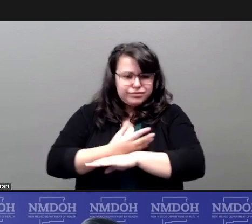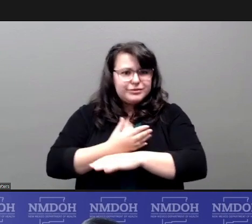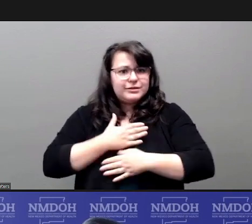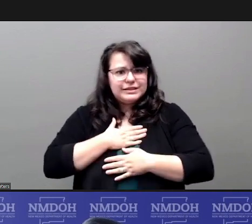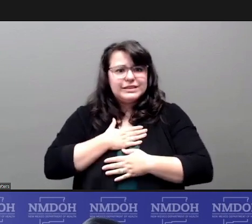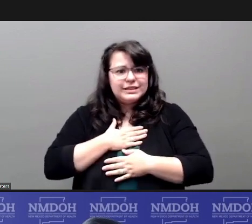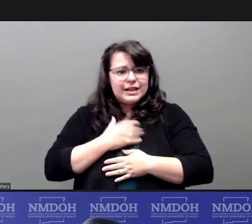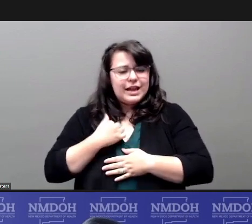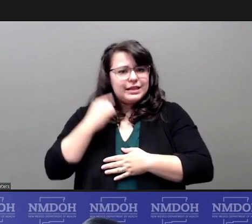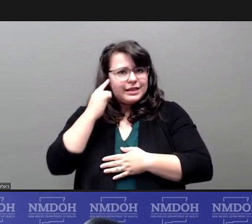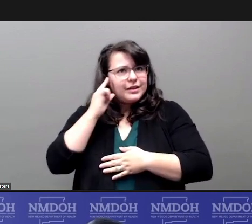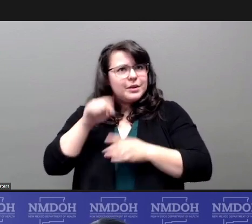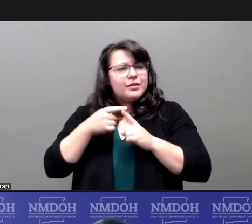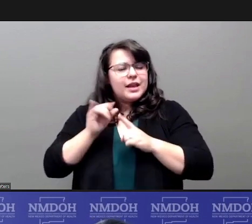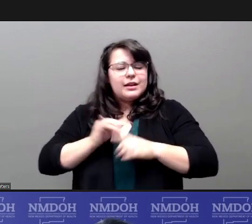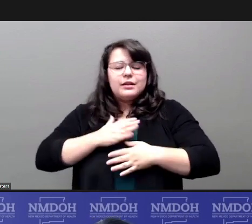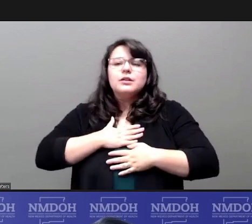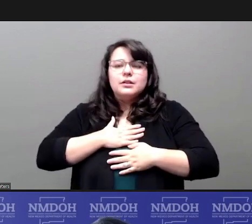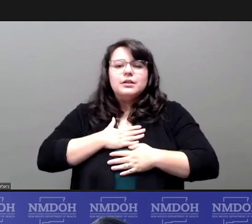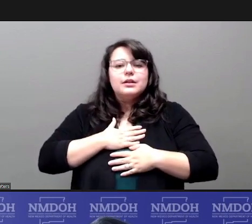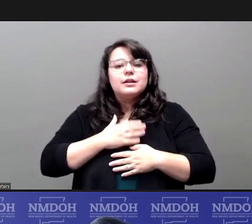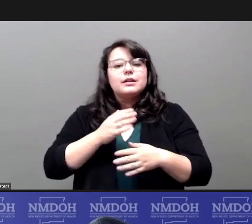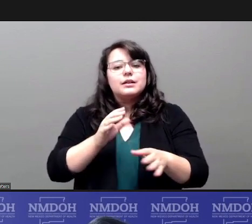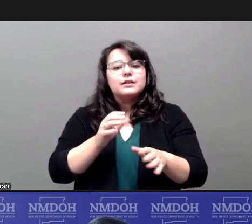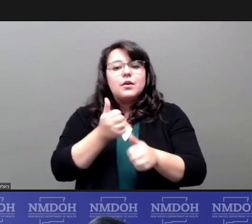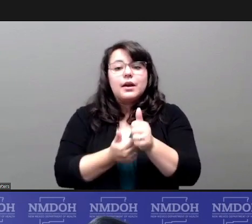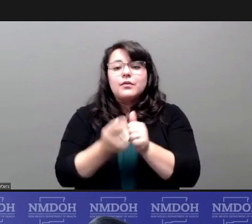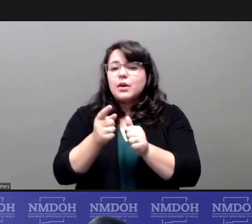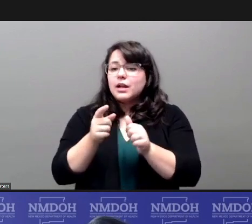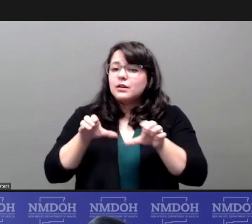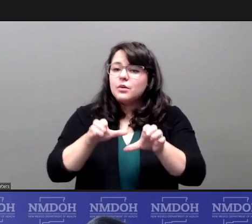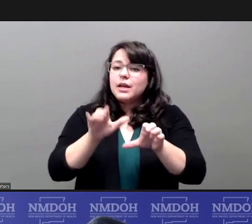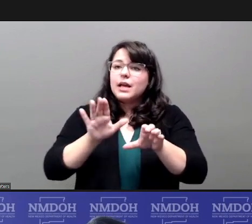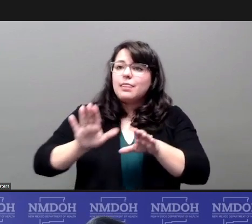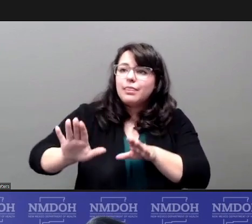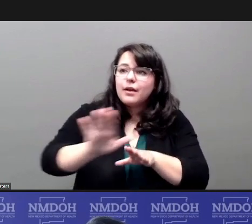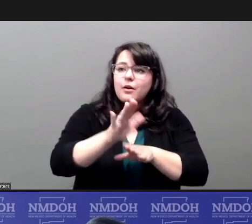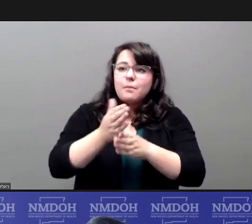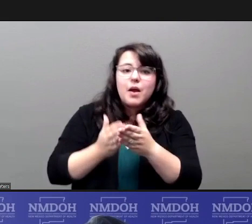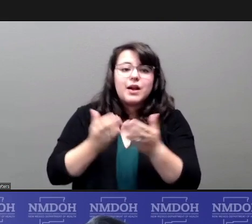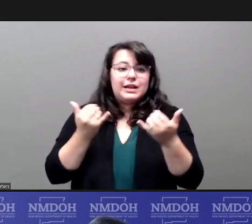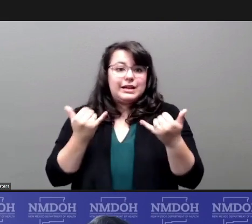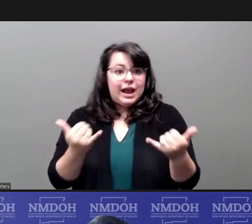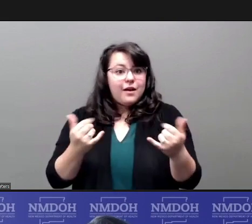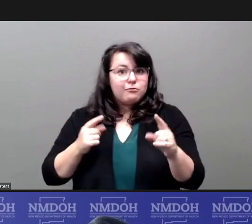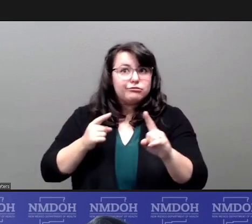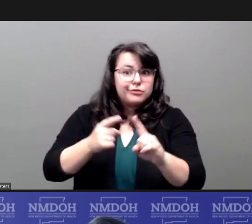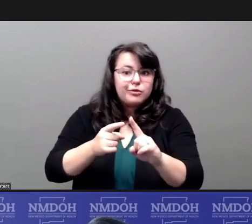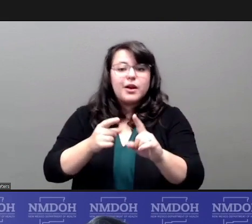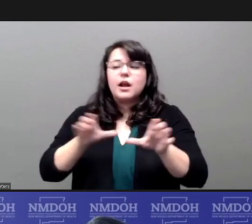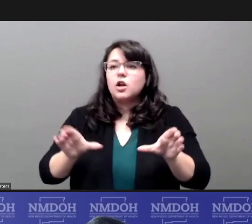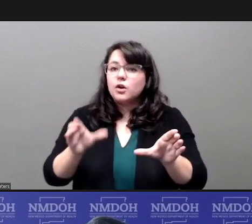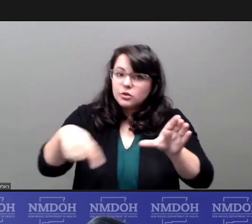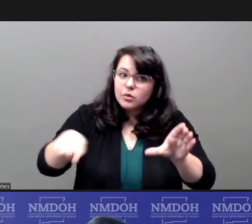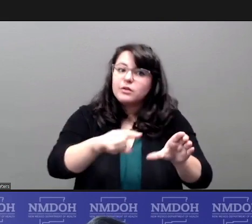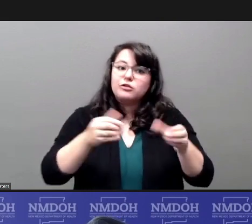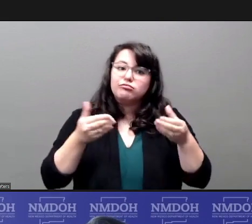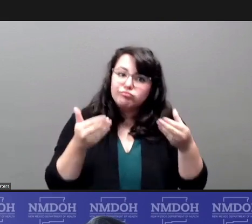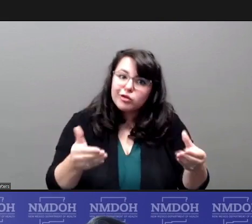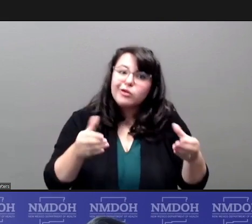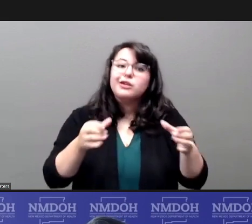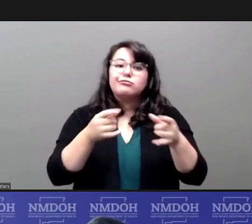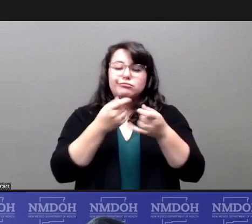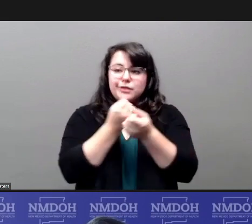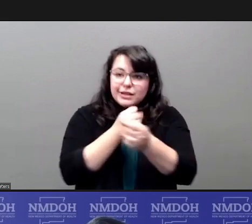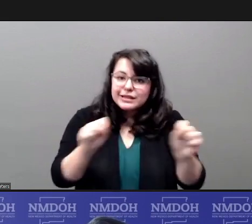about it. And so everybody has done their part up to this point. We encourage you to continue to do your part to stay safe